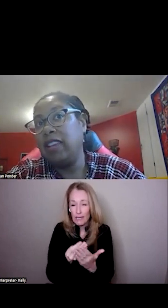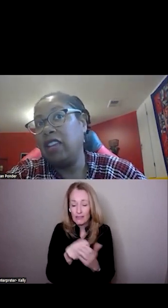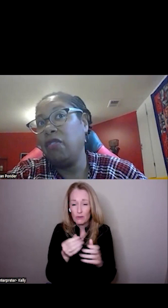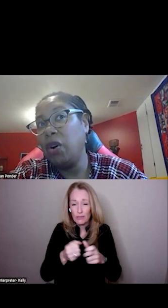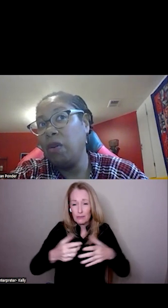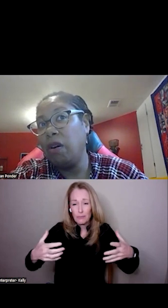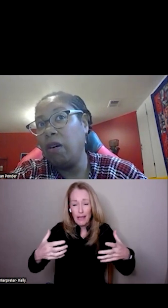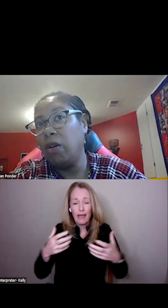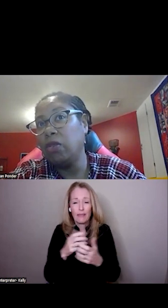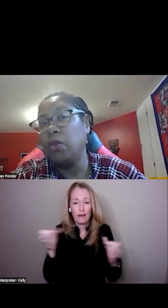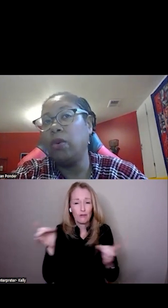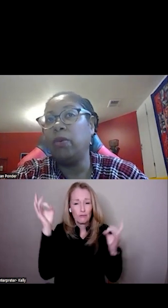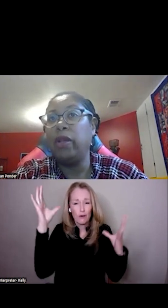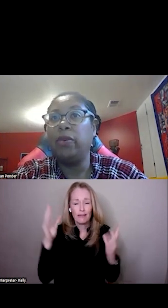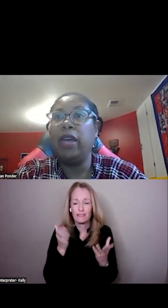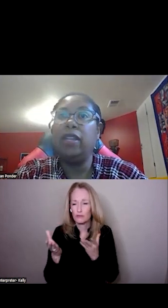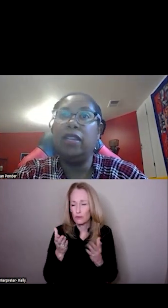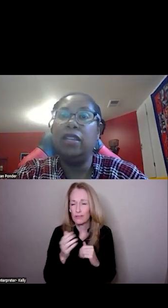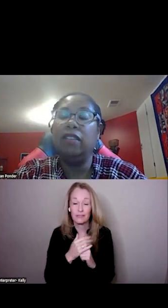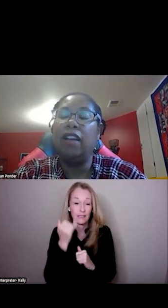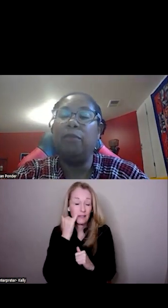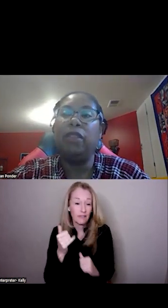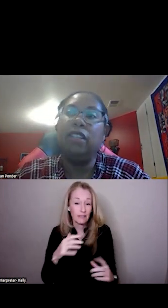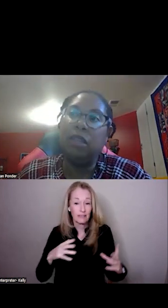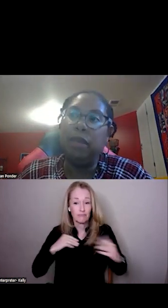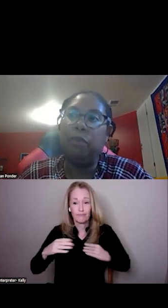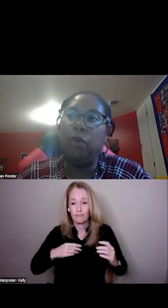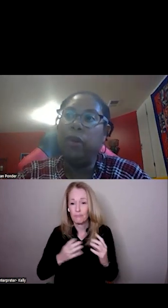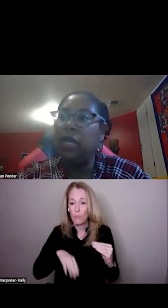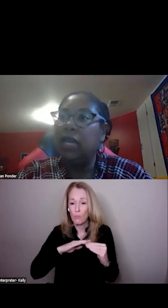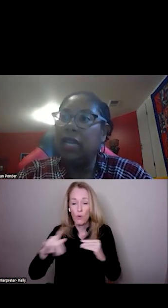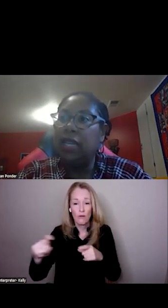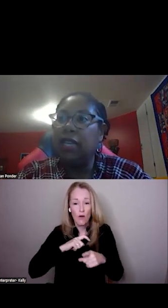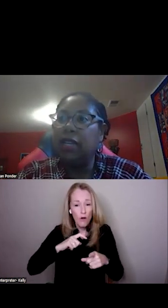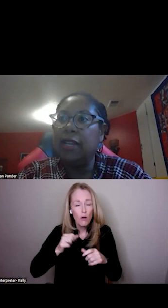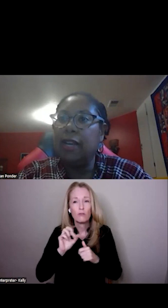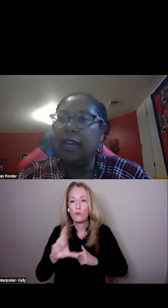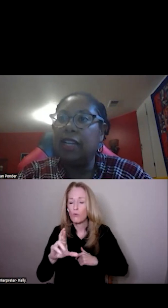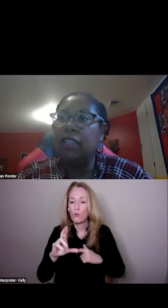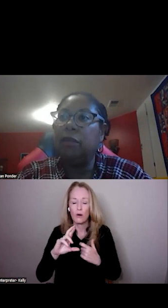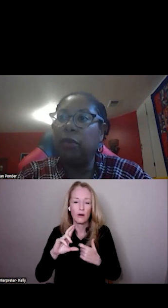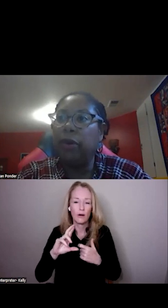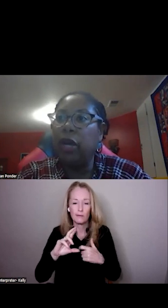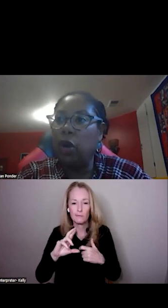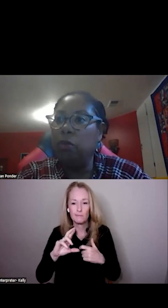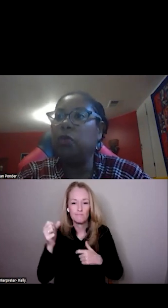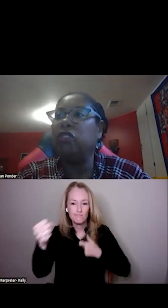that's taking phone calls or whether that is placing people in temporary homes, which they